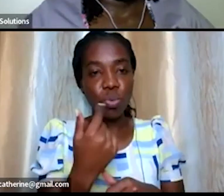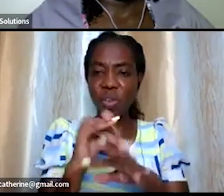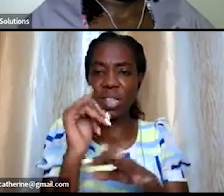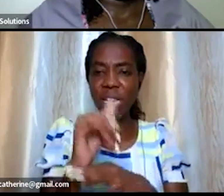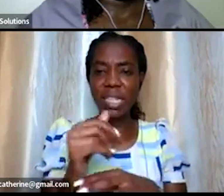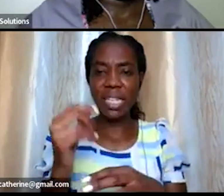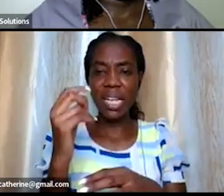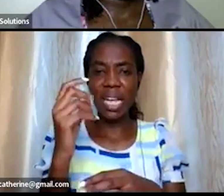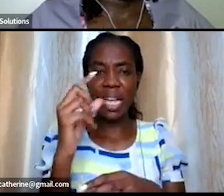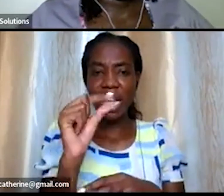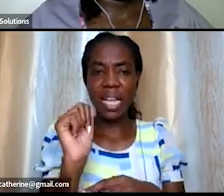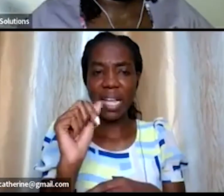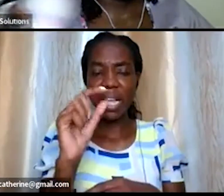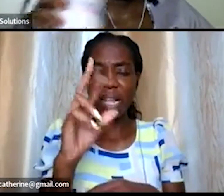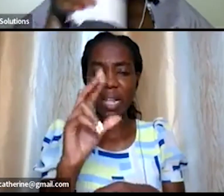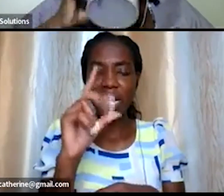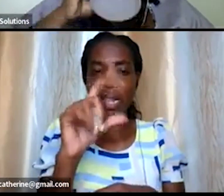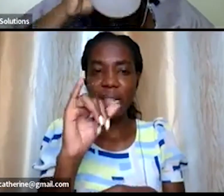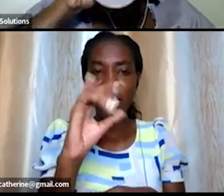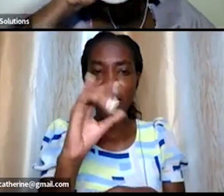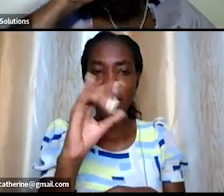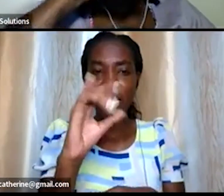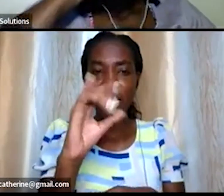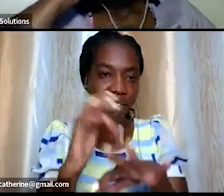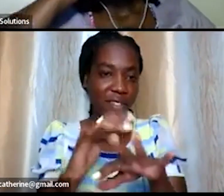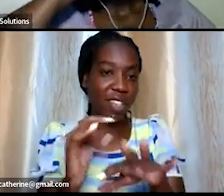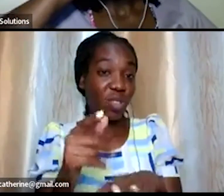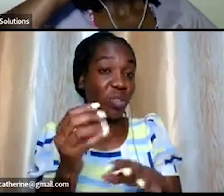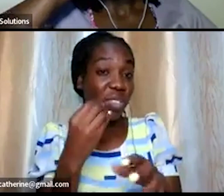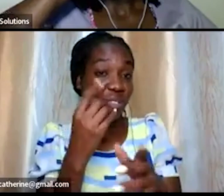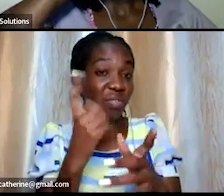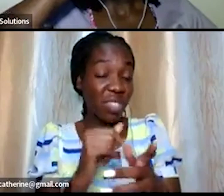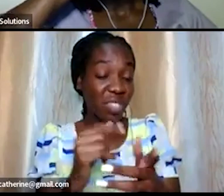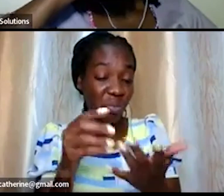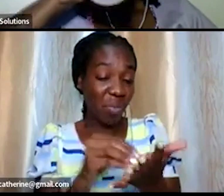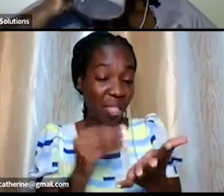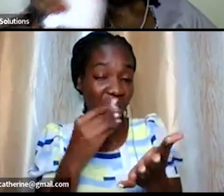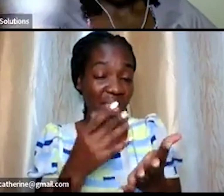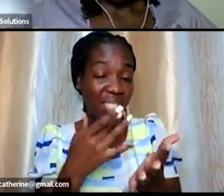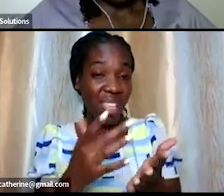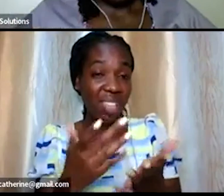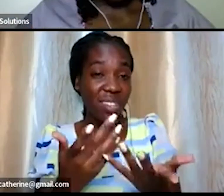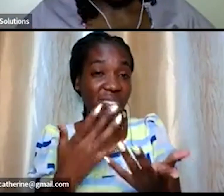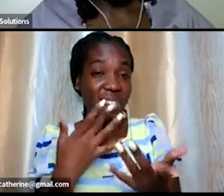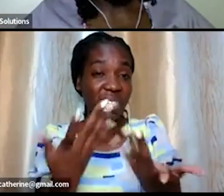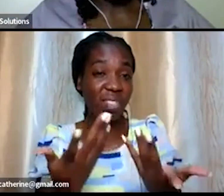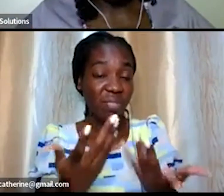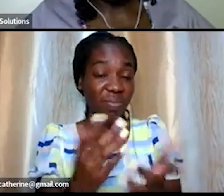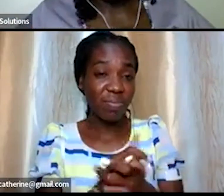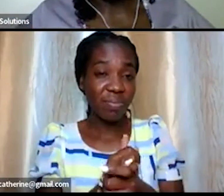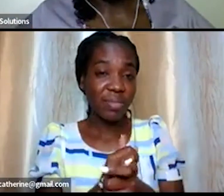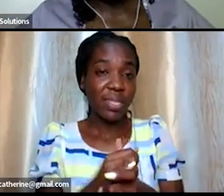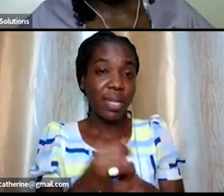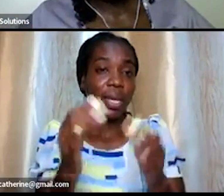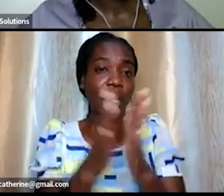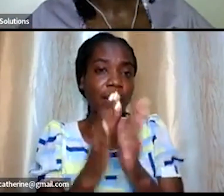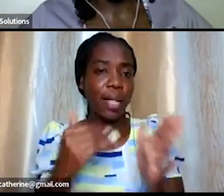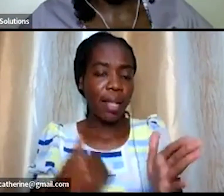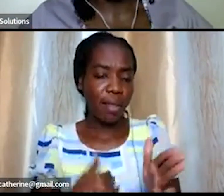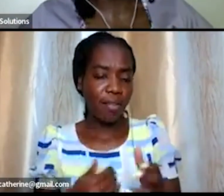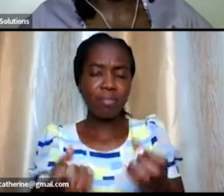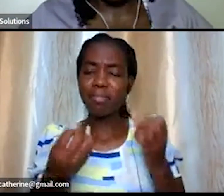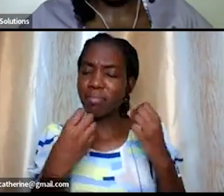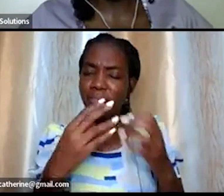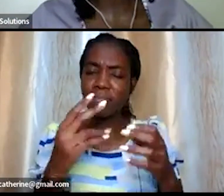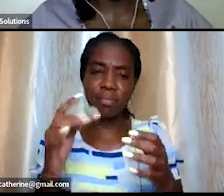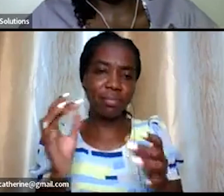Have you ever eaten garlic with your sauce for lunch? Heavy amount of garlic. Were in Zanzibar recently at Marijani Hotel. They had quite a good amount of